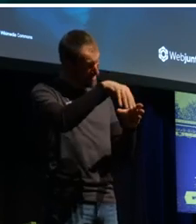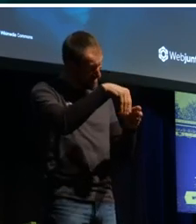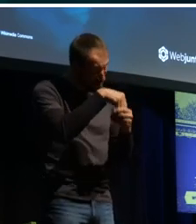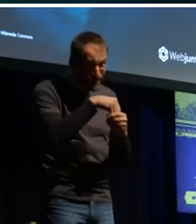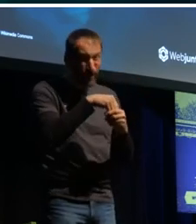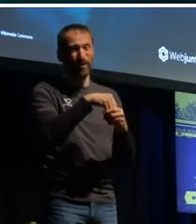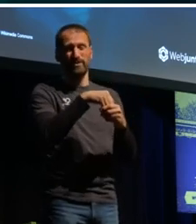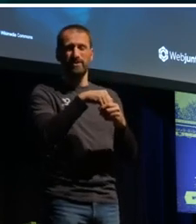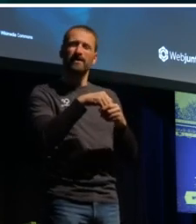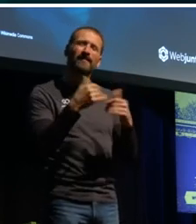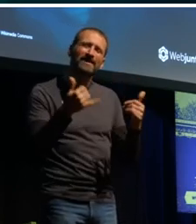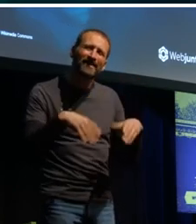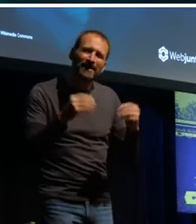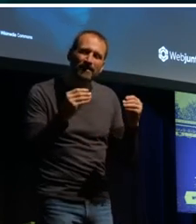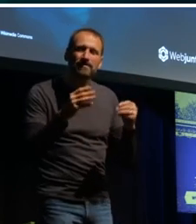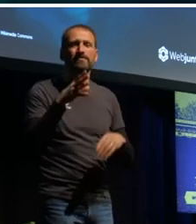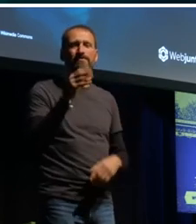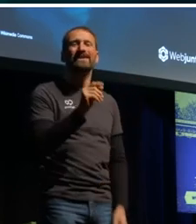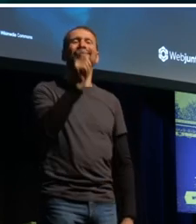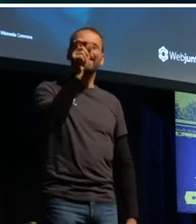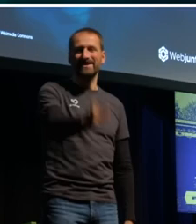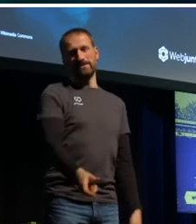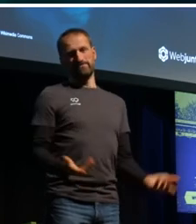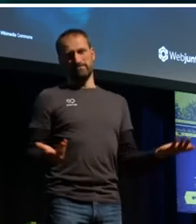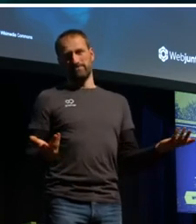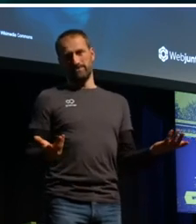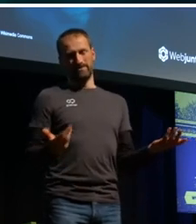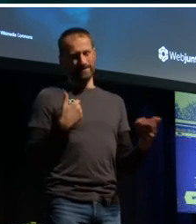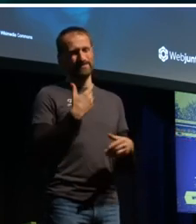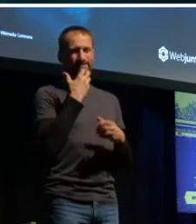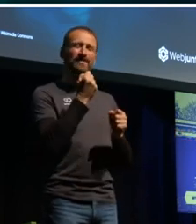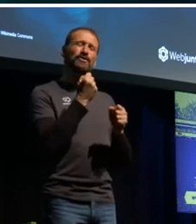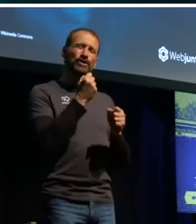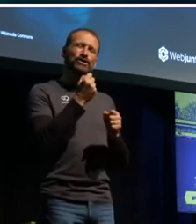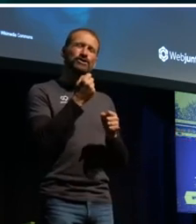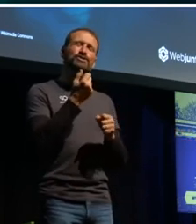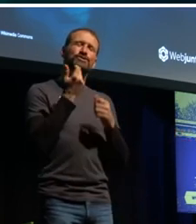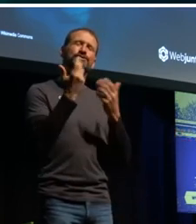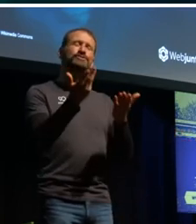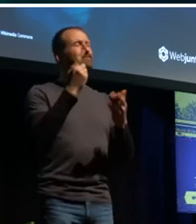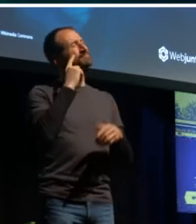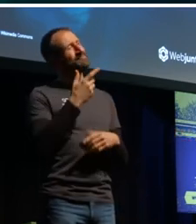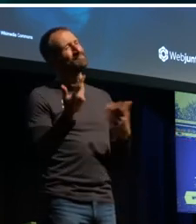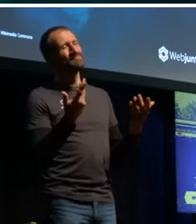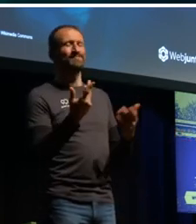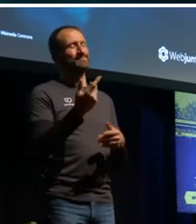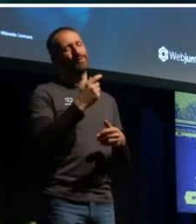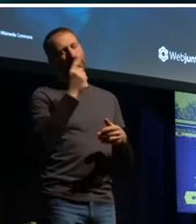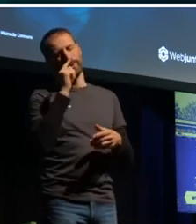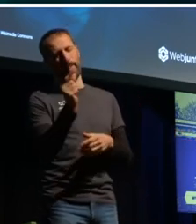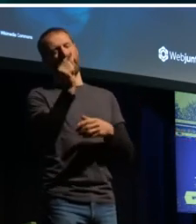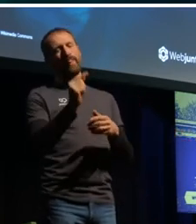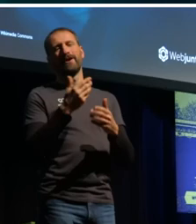Inclusion can begin with you. So I want you to be able to take that away from this. I know it's like a very quick